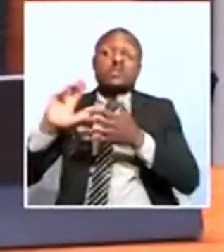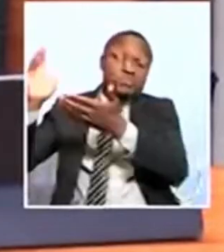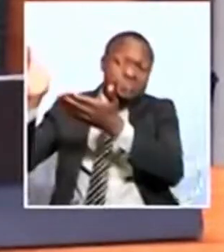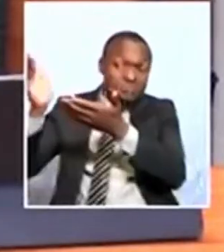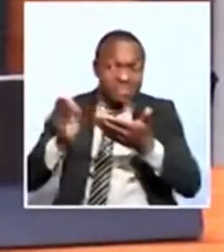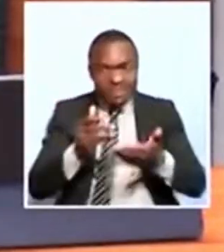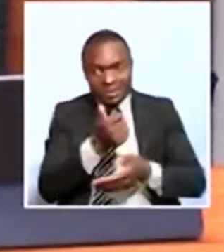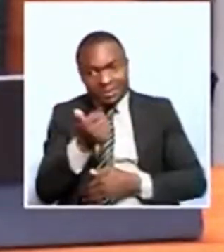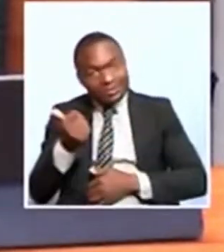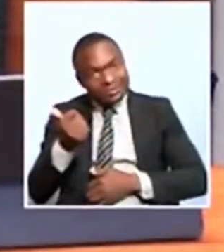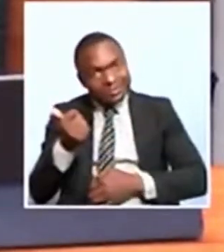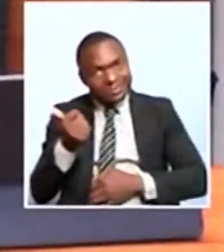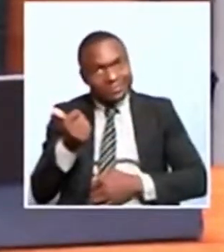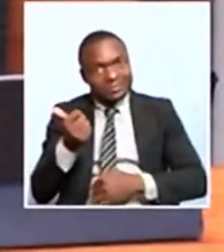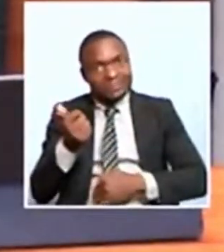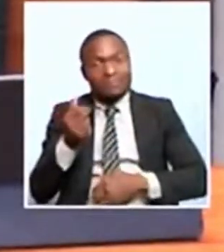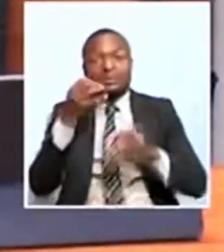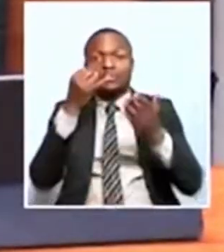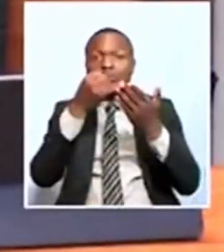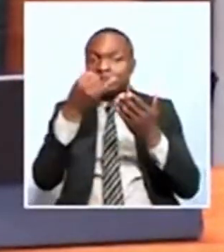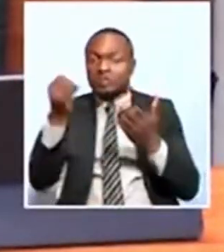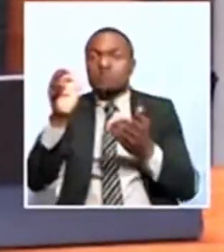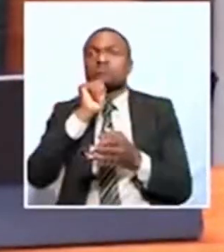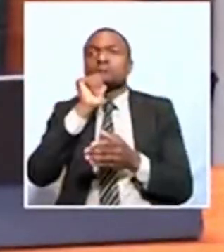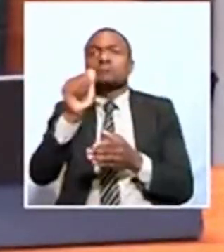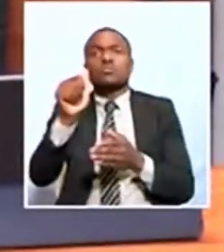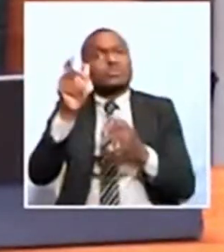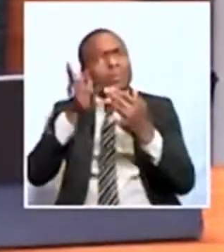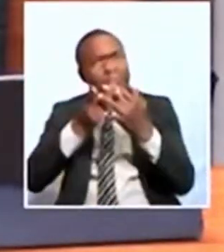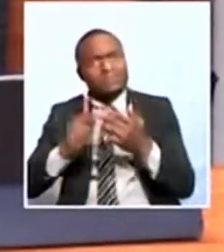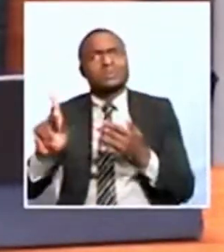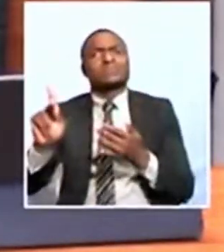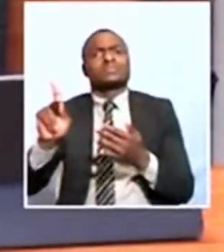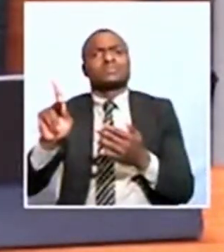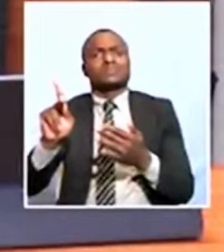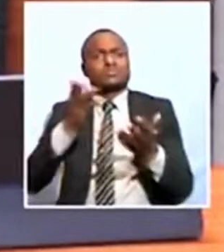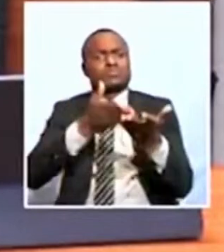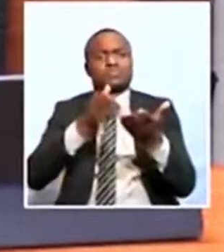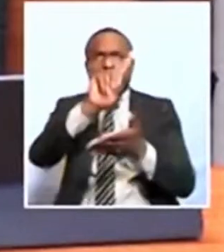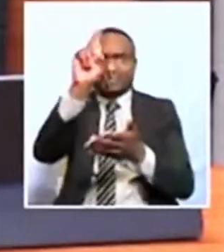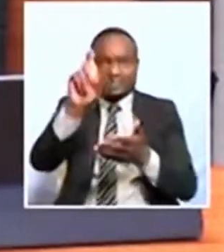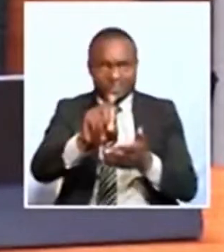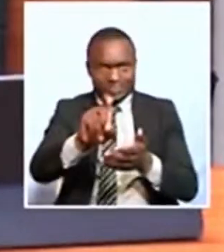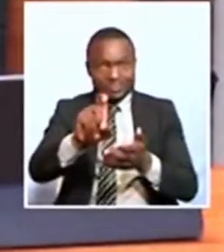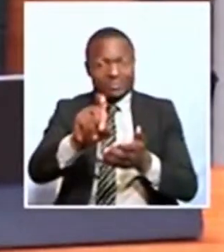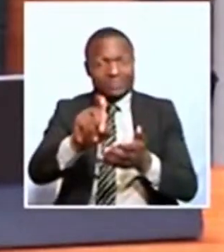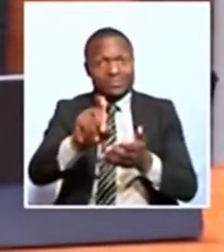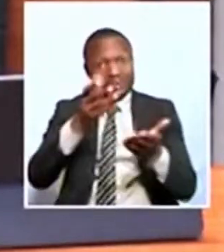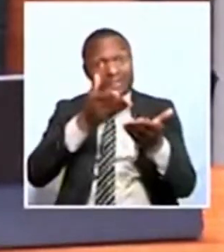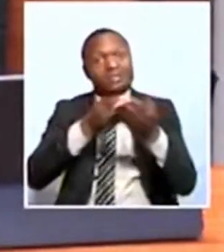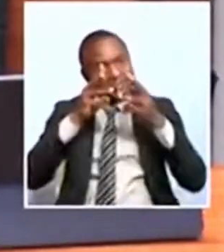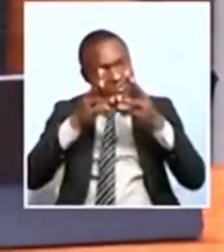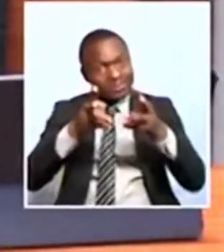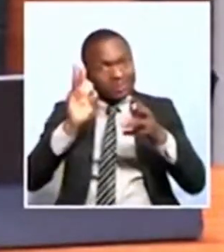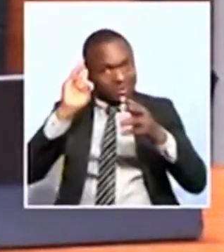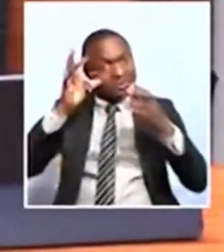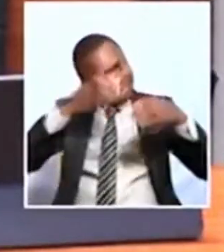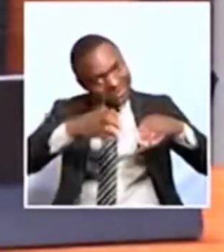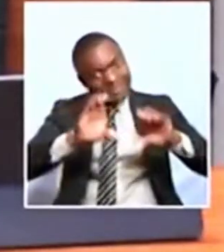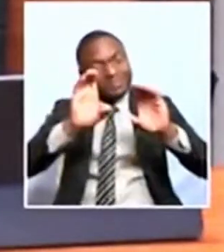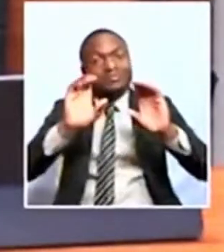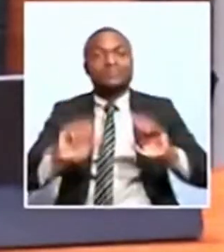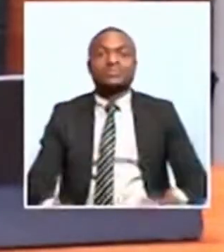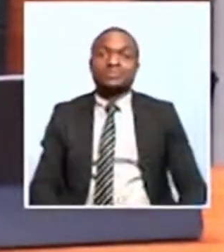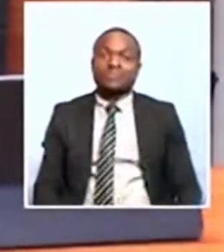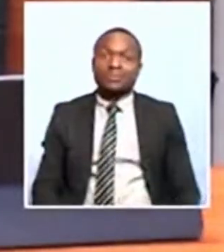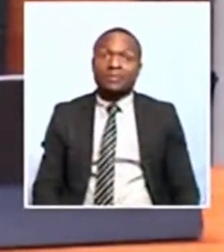in other issues which are not part and parcel of this question? In that way, we shall make progress.